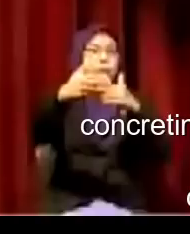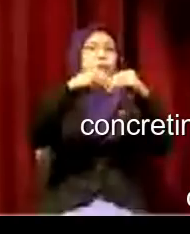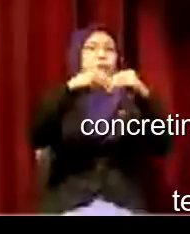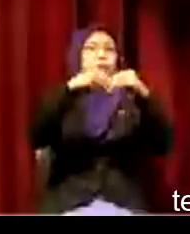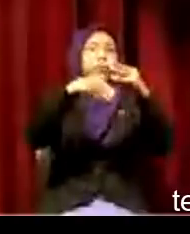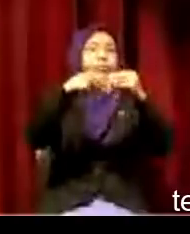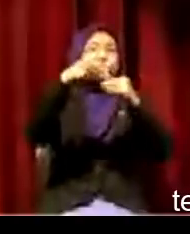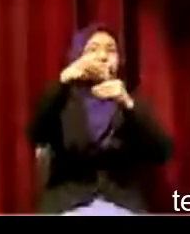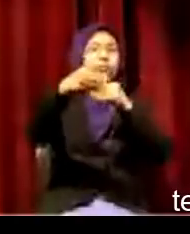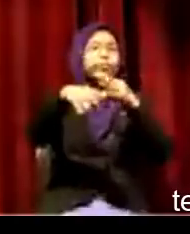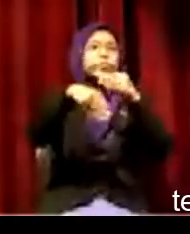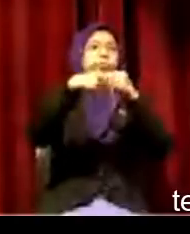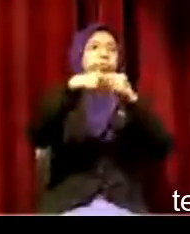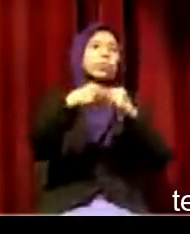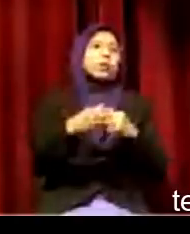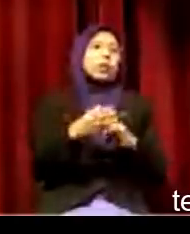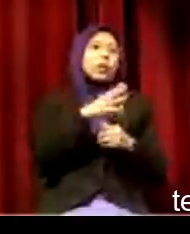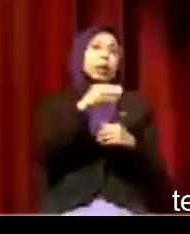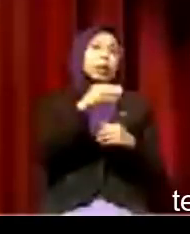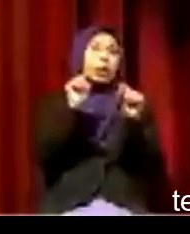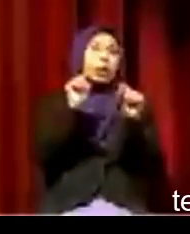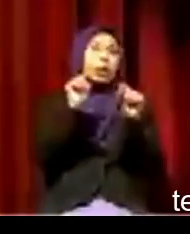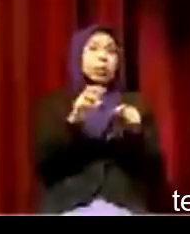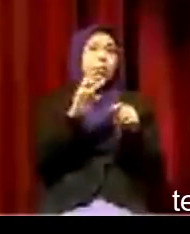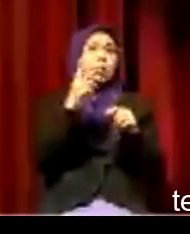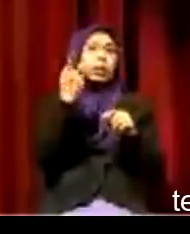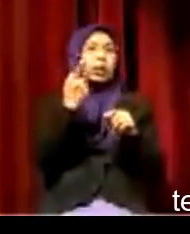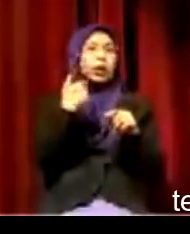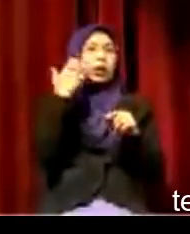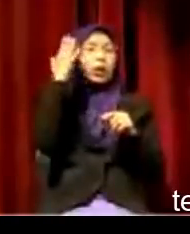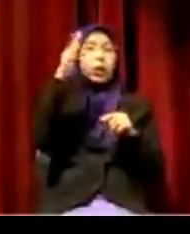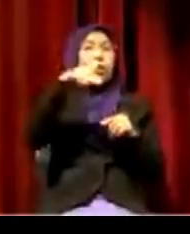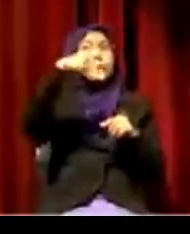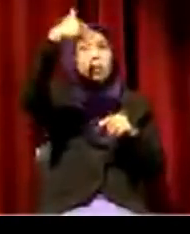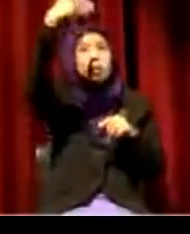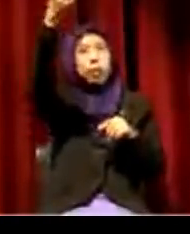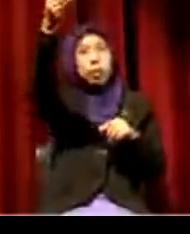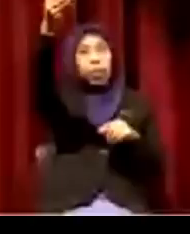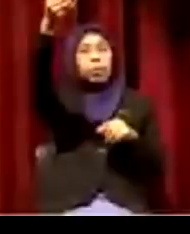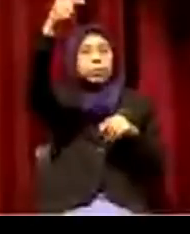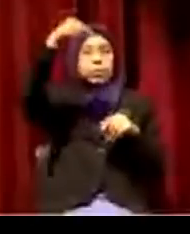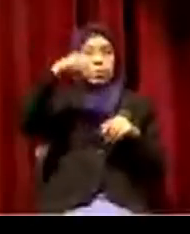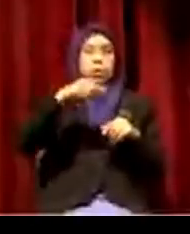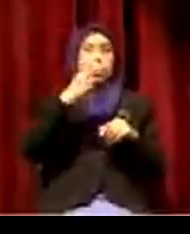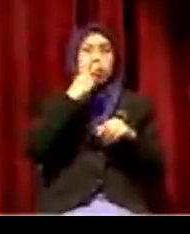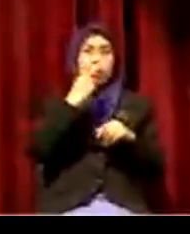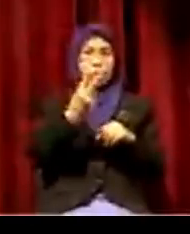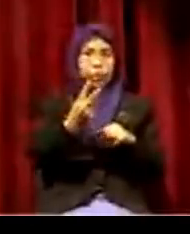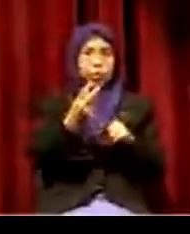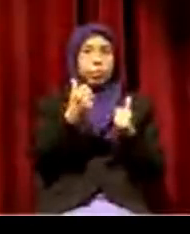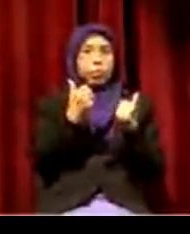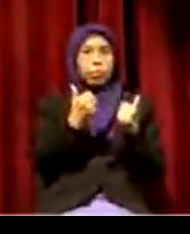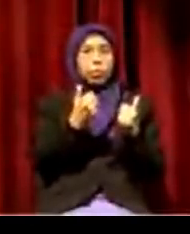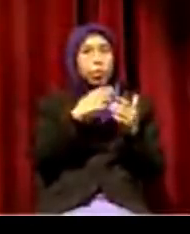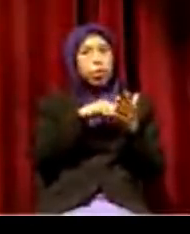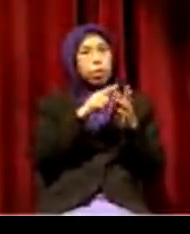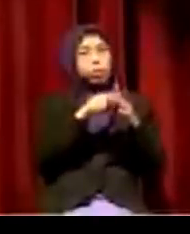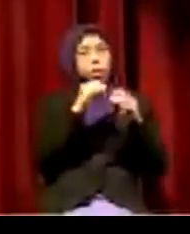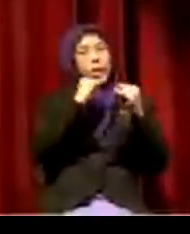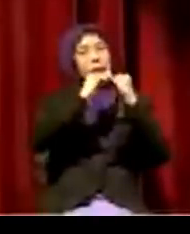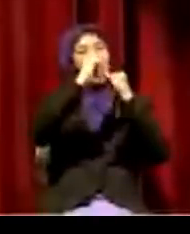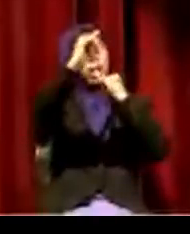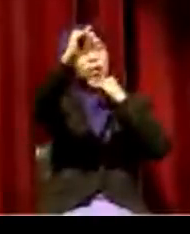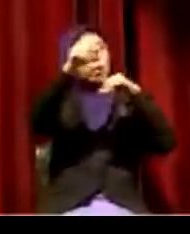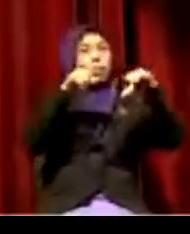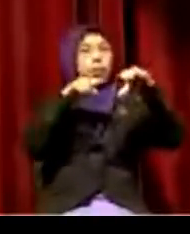area. And then inching its way to the other side and to see lights at the end of the tunnel. So